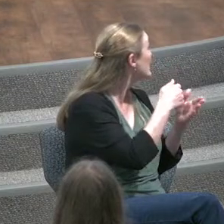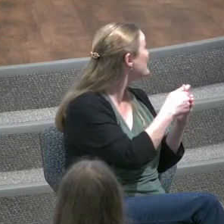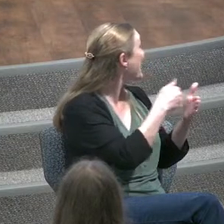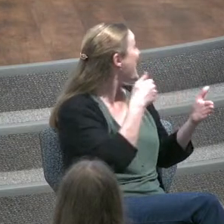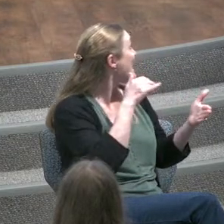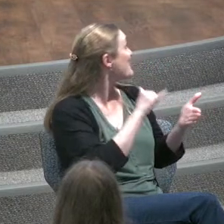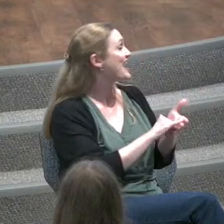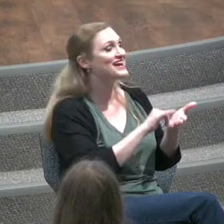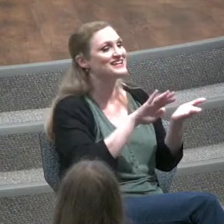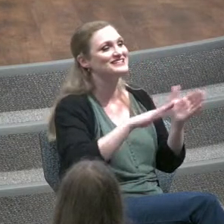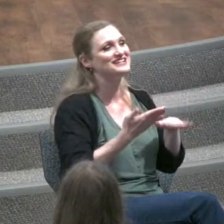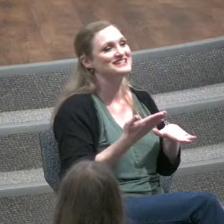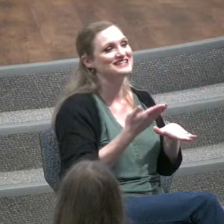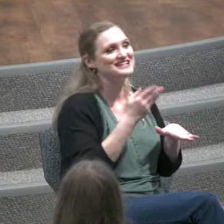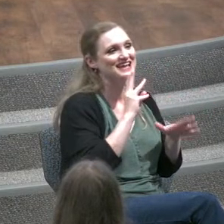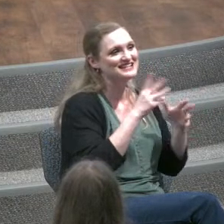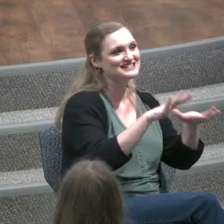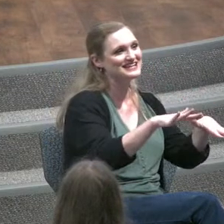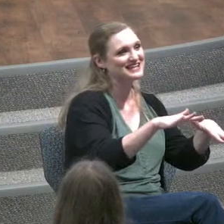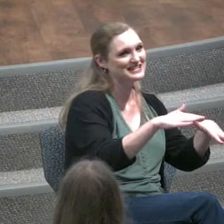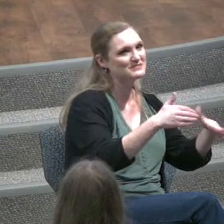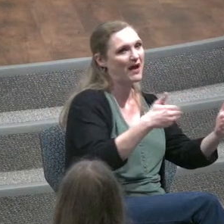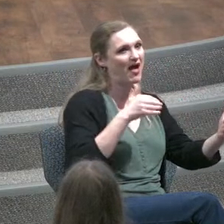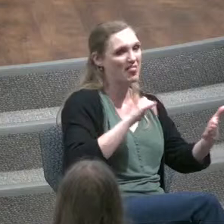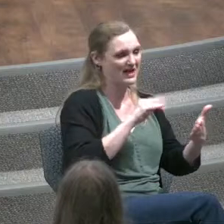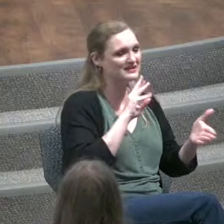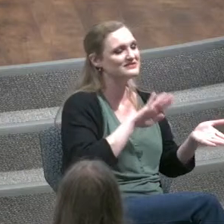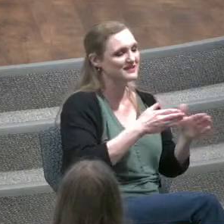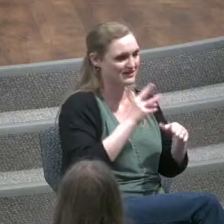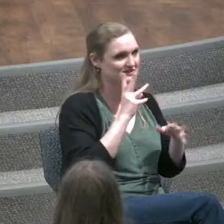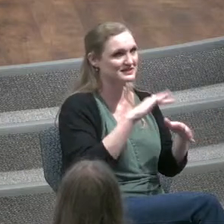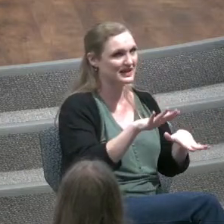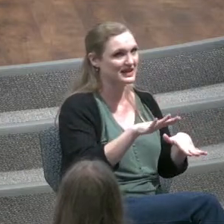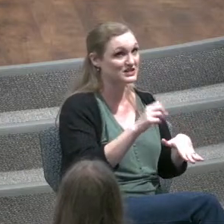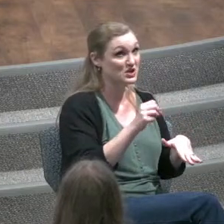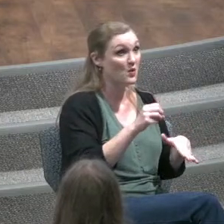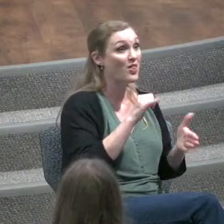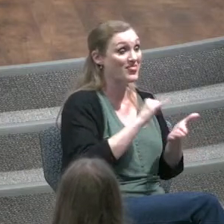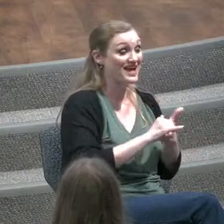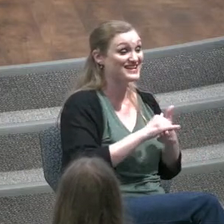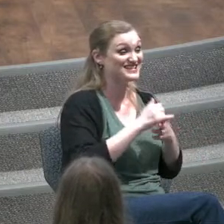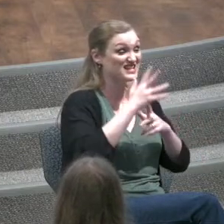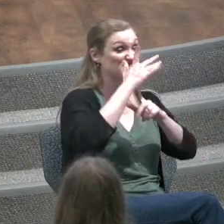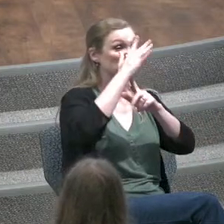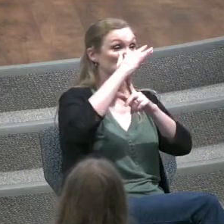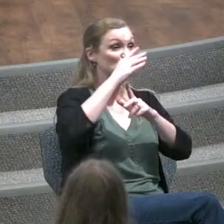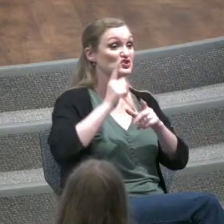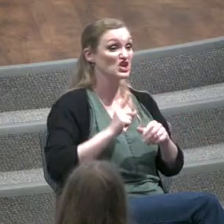right behind that is the Dead Sea. So from on top of this is the tallest